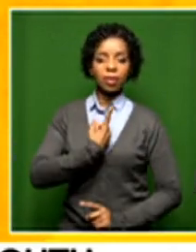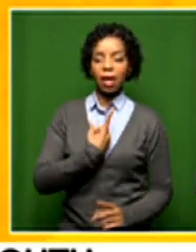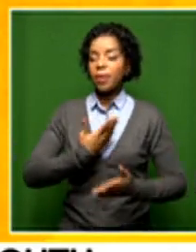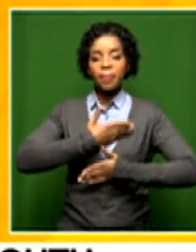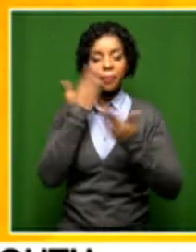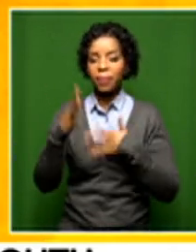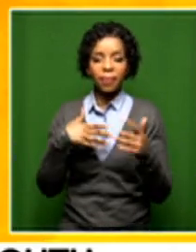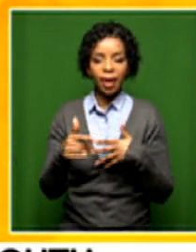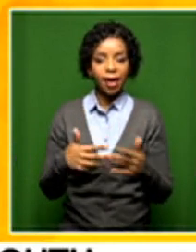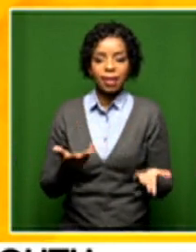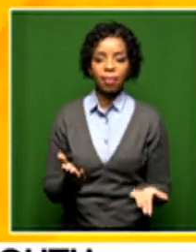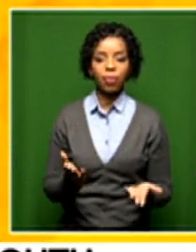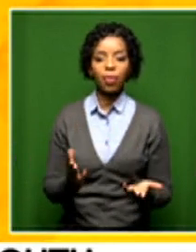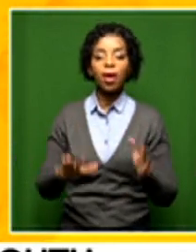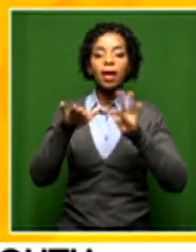on Saturday,